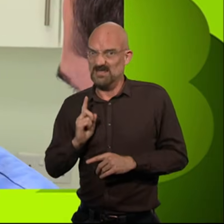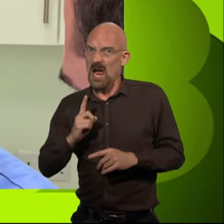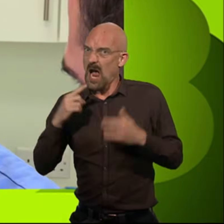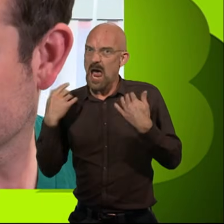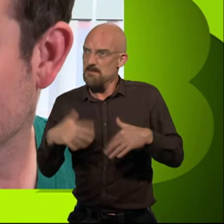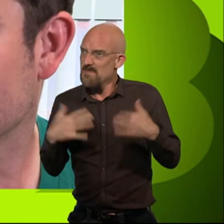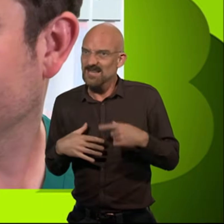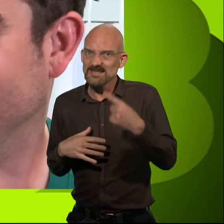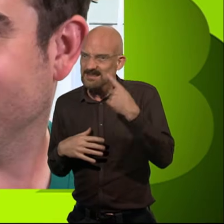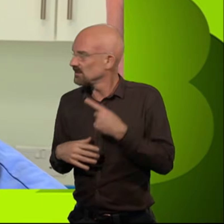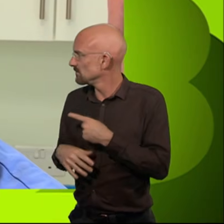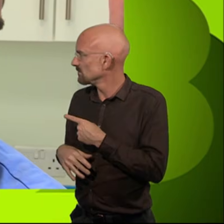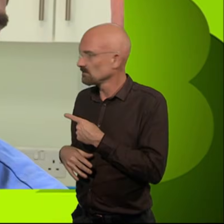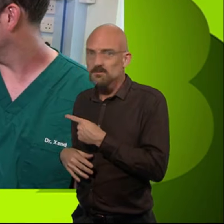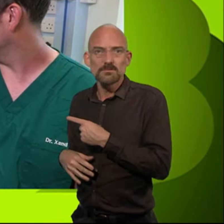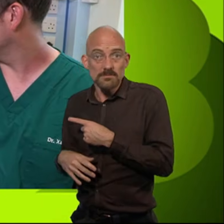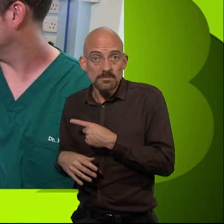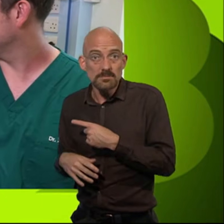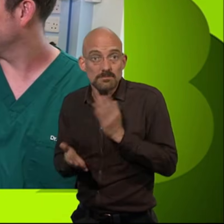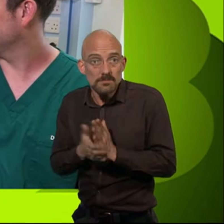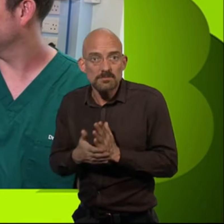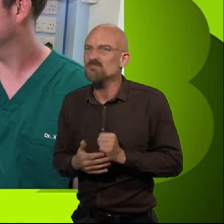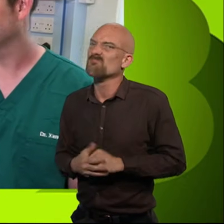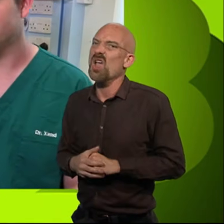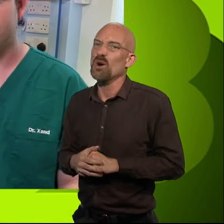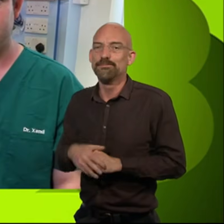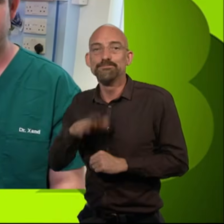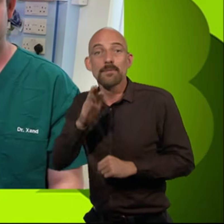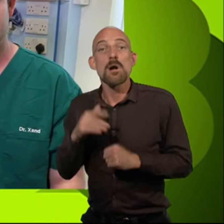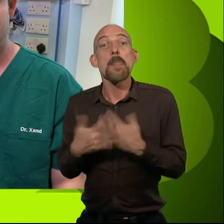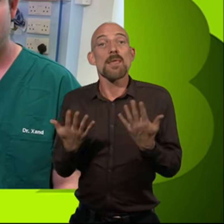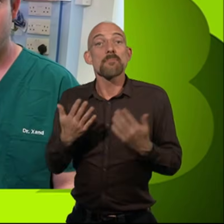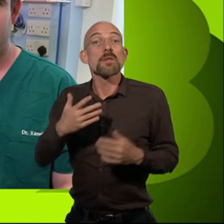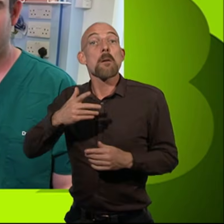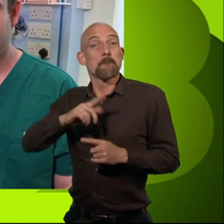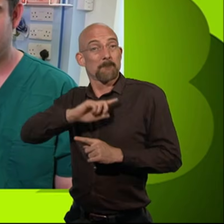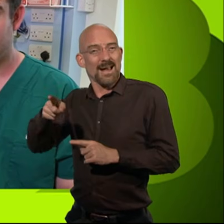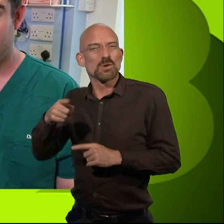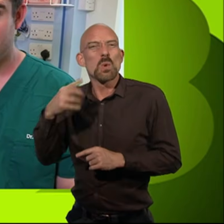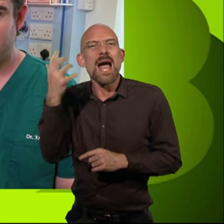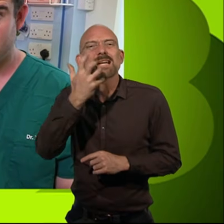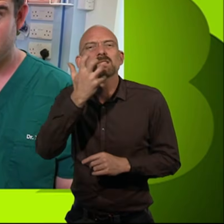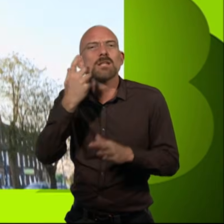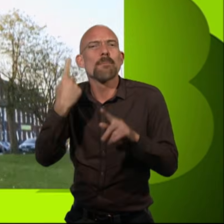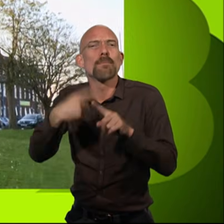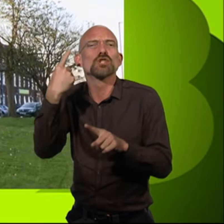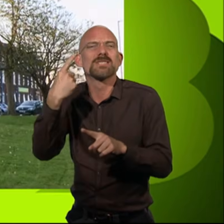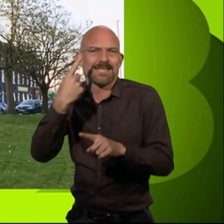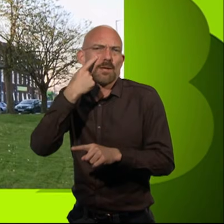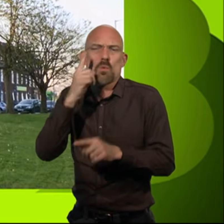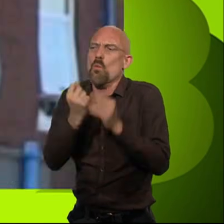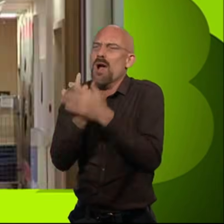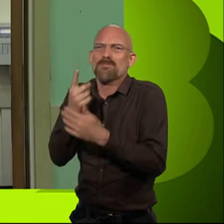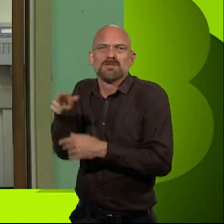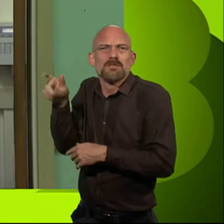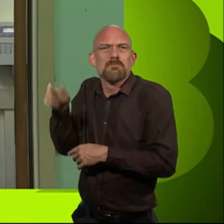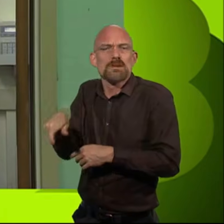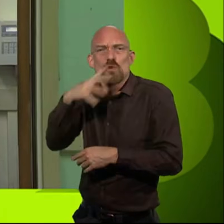Son, that's amazing. Really? No. Let's head back to accident and emergency to see what's happening with our patient.